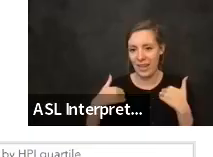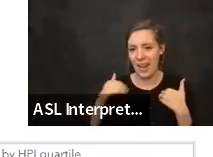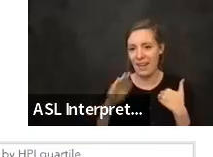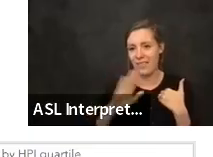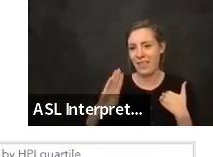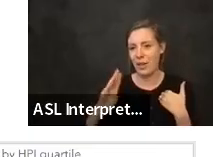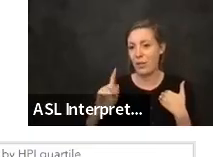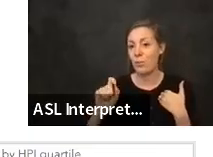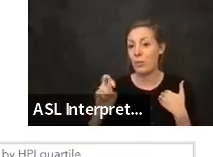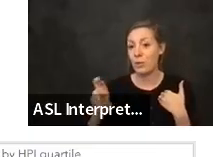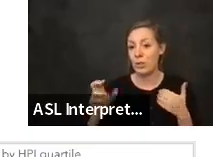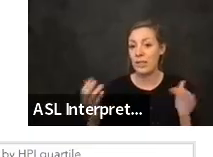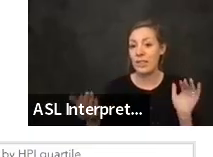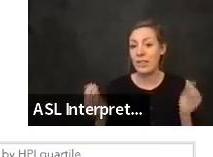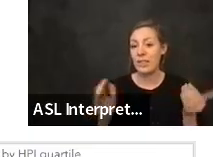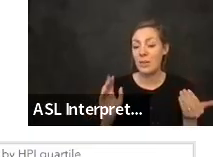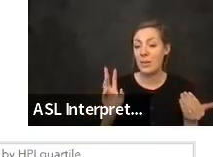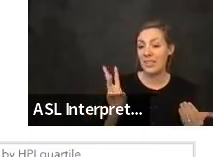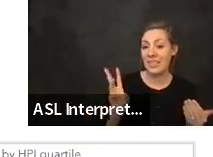as compared to